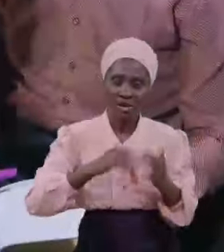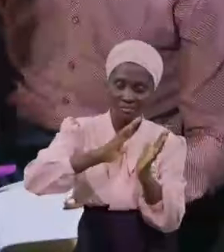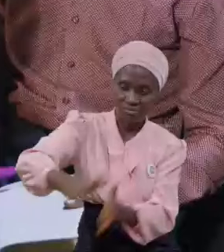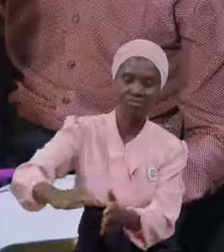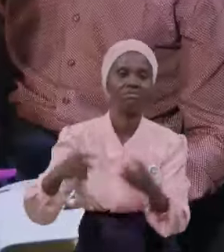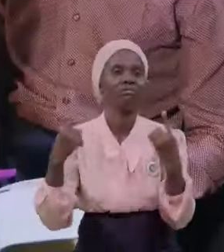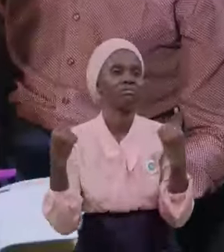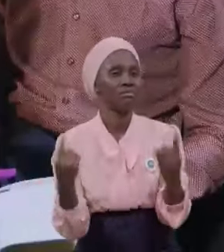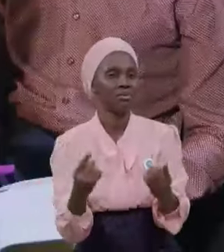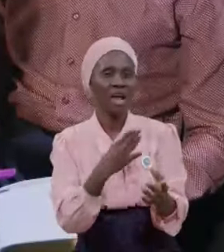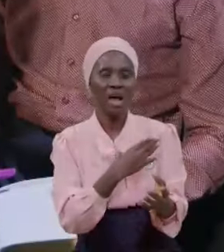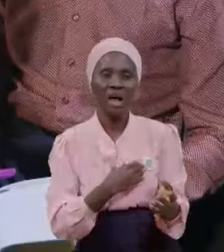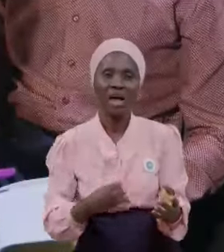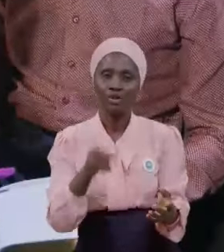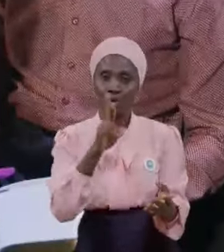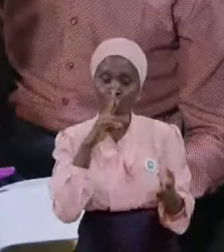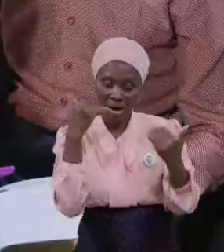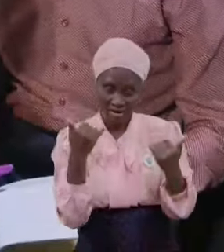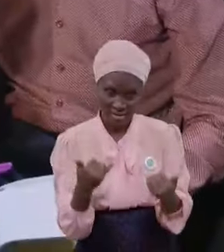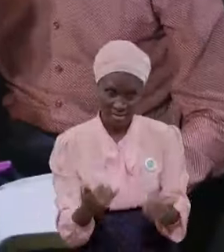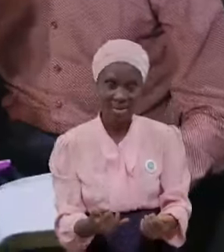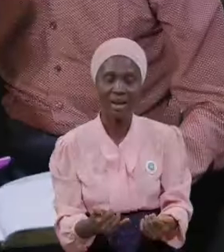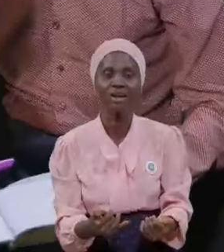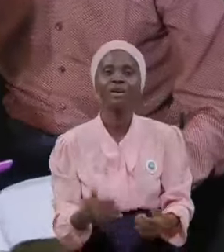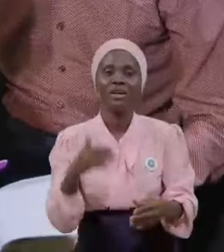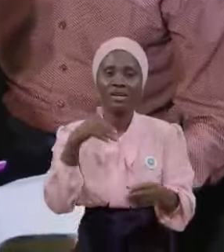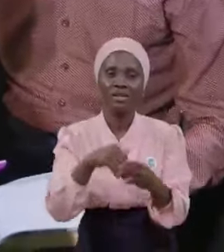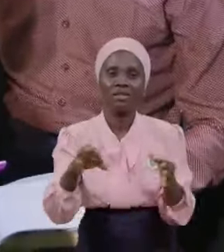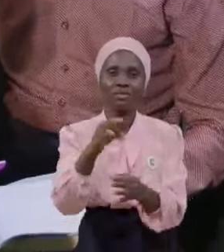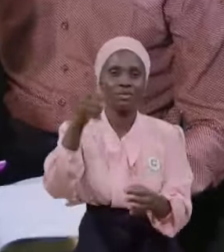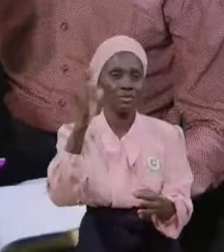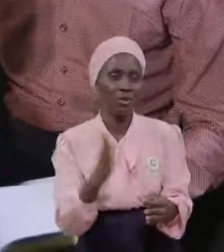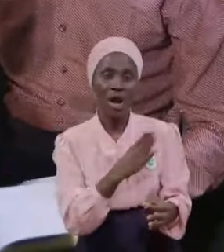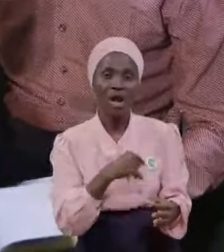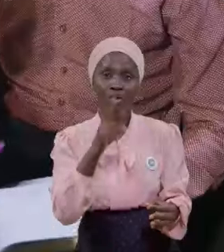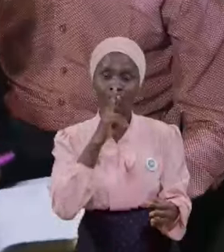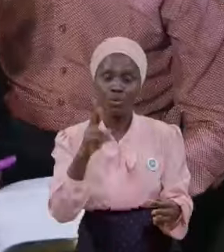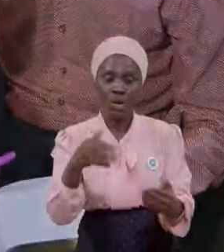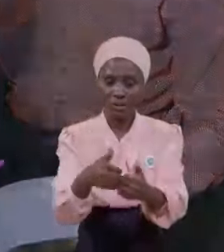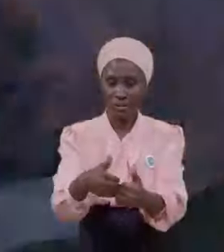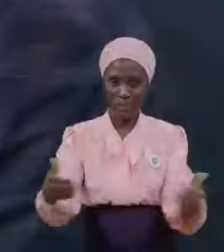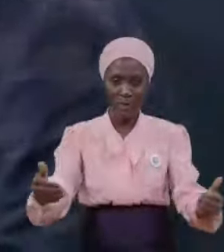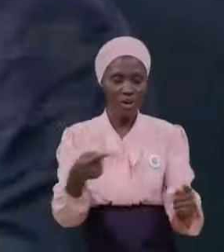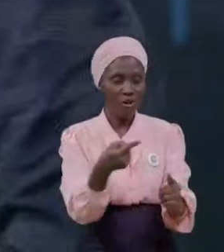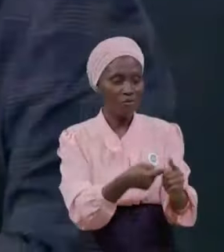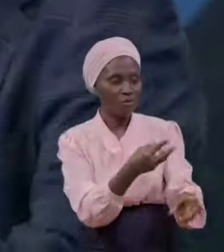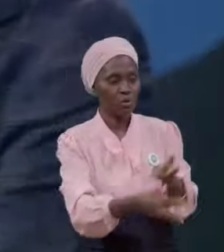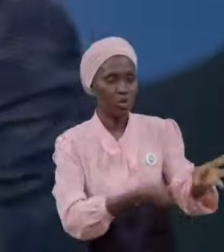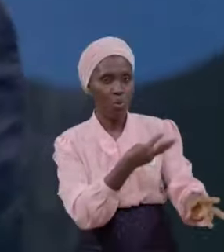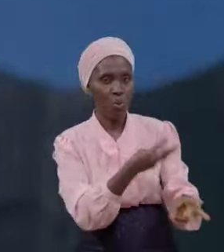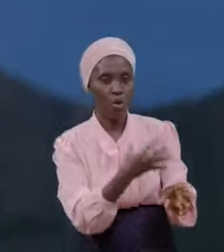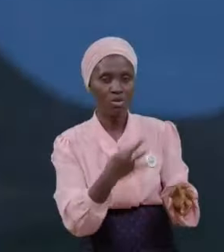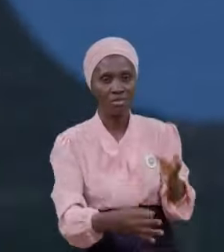have departed from the world of sensuality. And you are delivered from